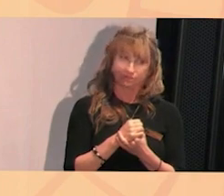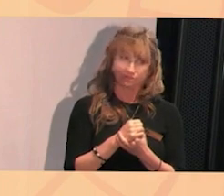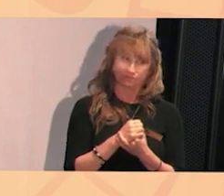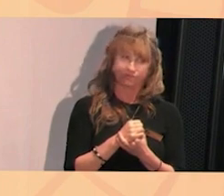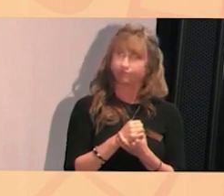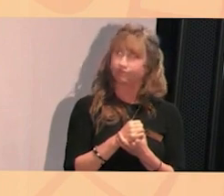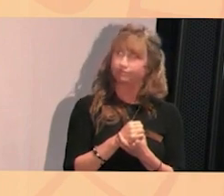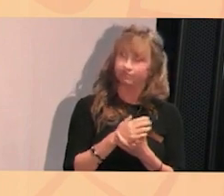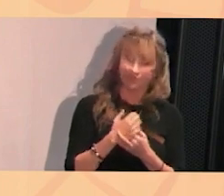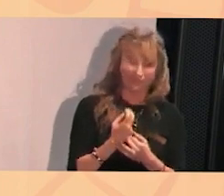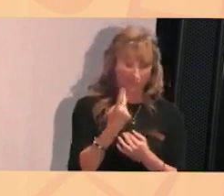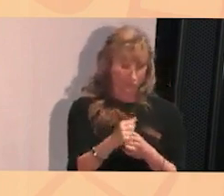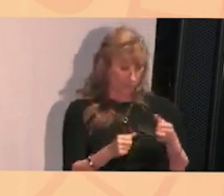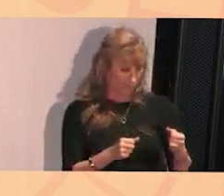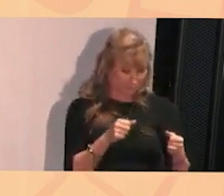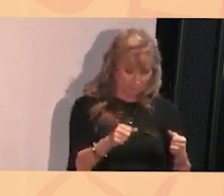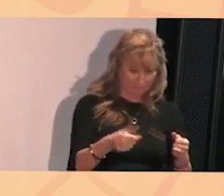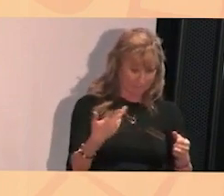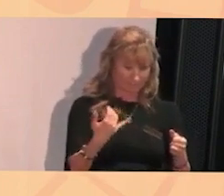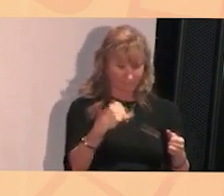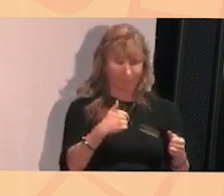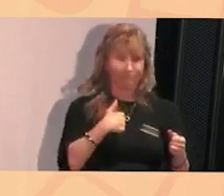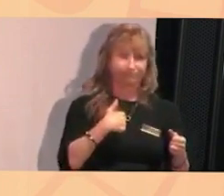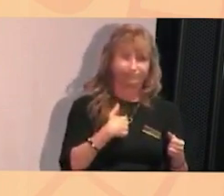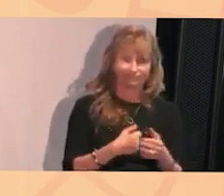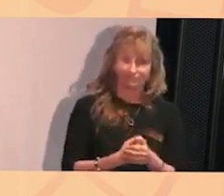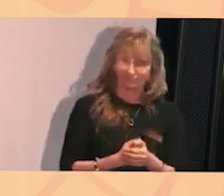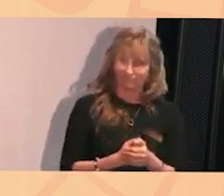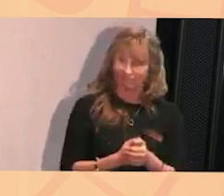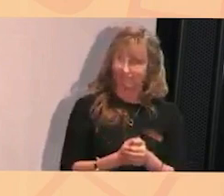It only has 2 buttons. Normally I have 4.